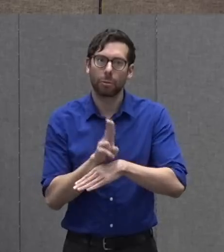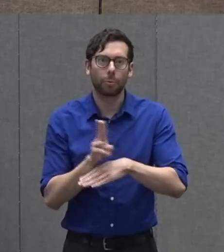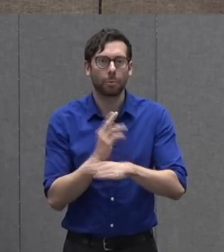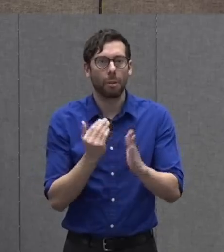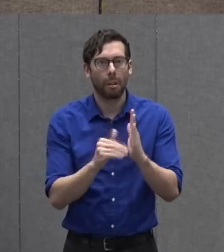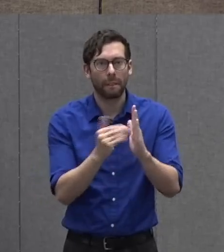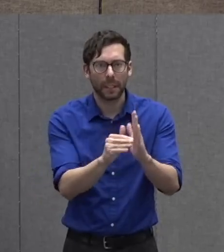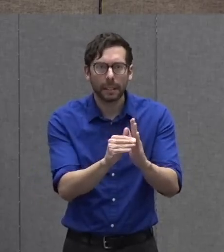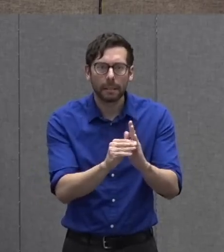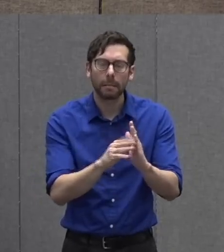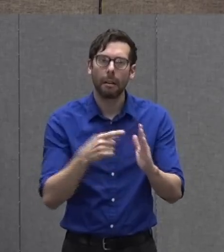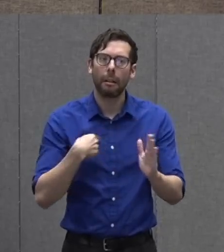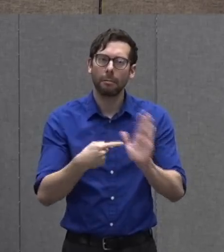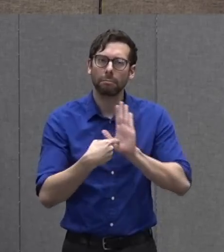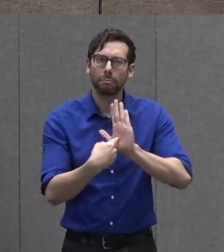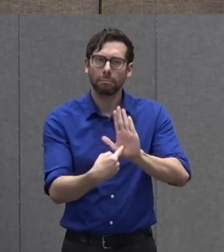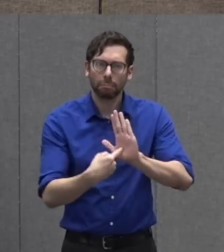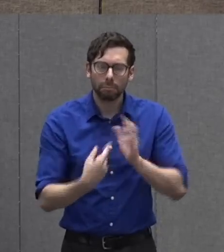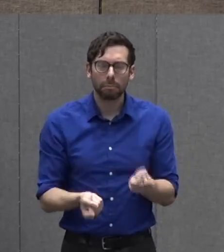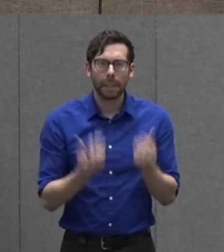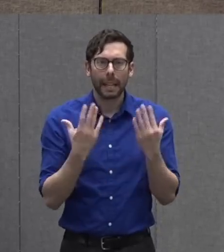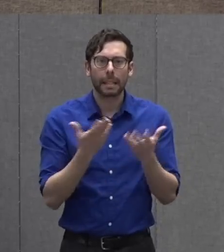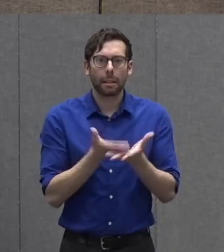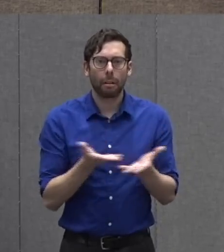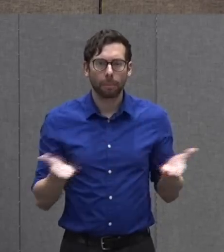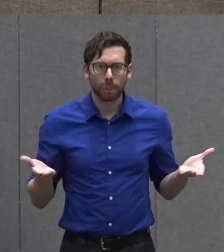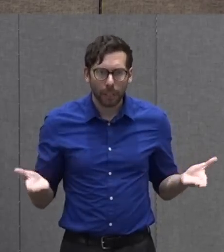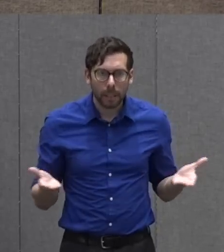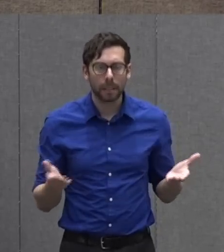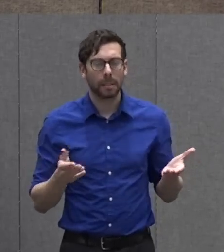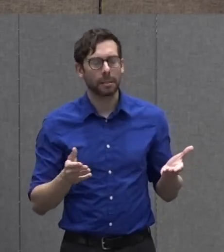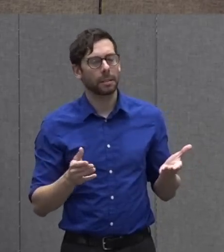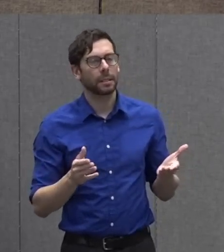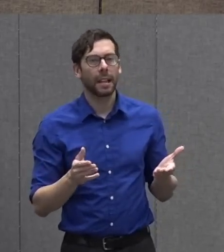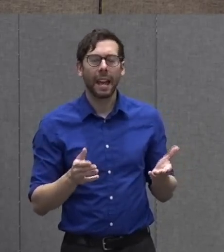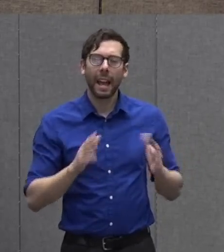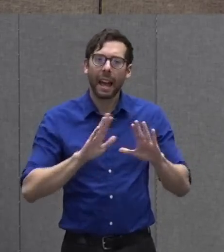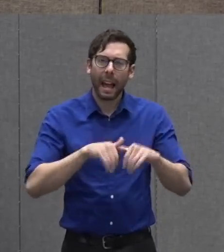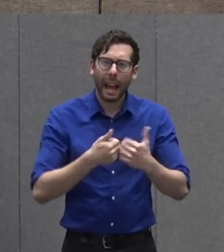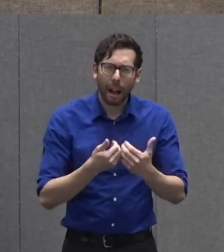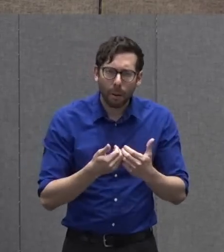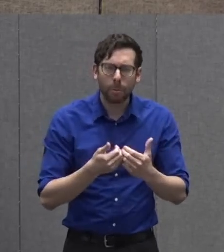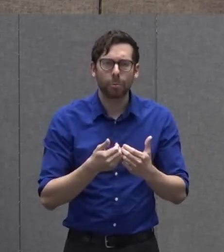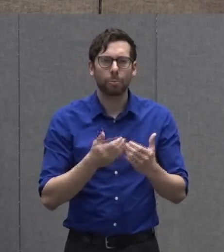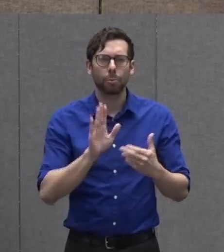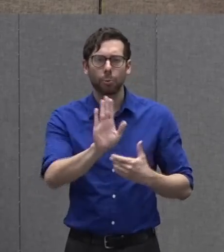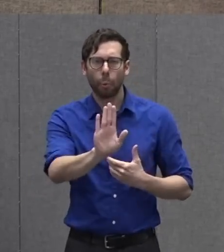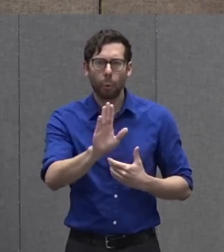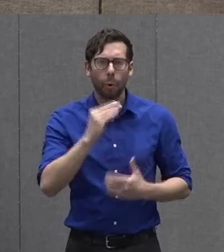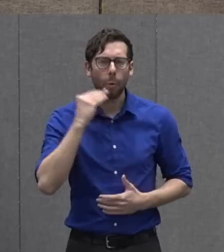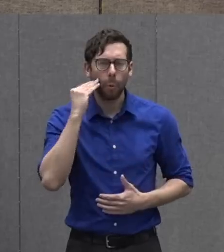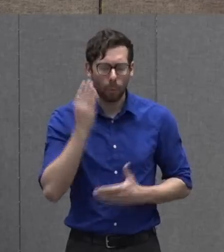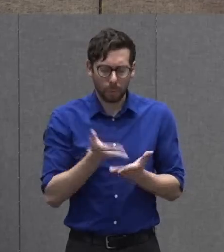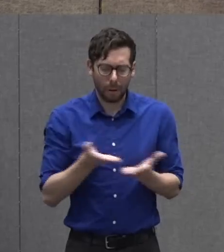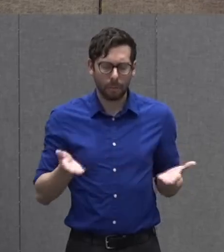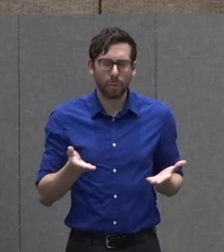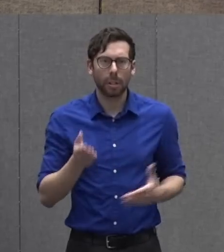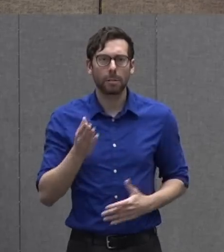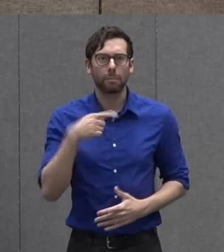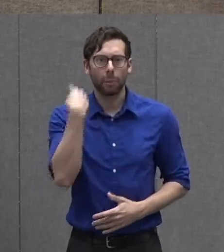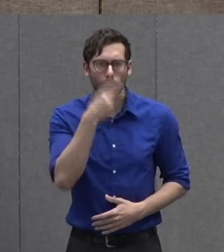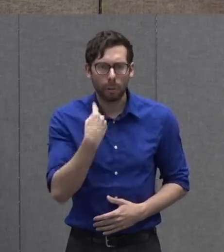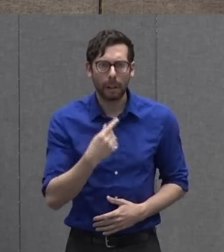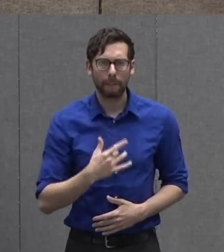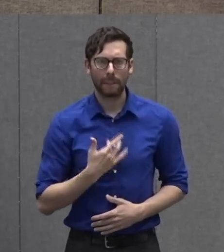you. Think about the things you have at home. How would you describe them? How do they feel? I'm going to